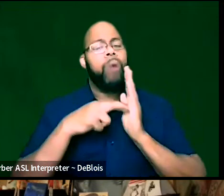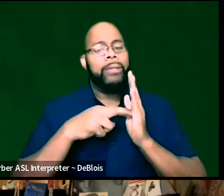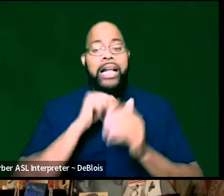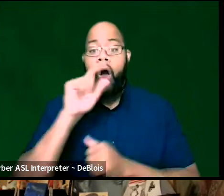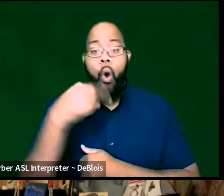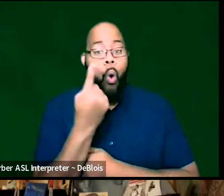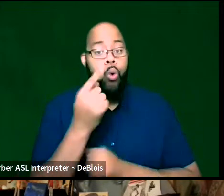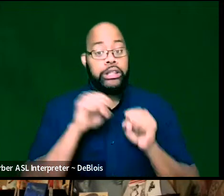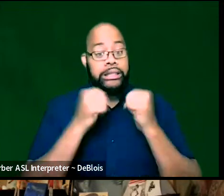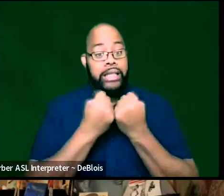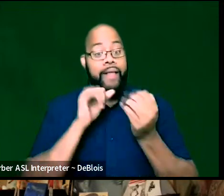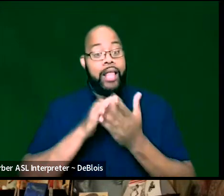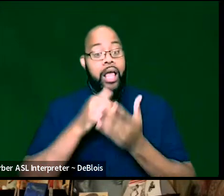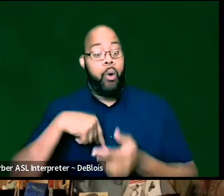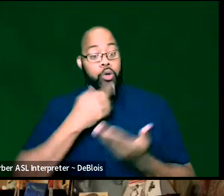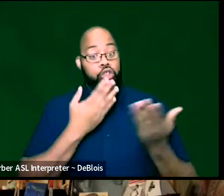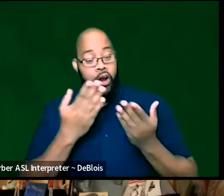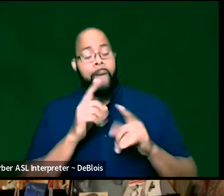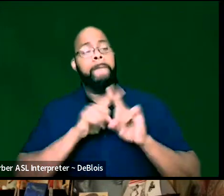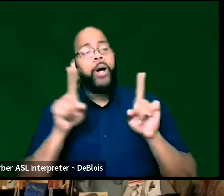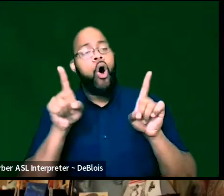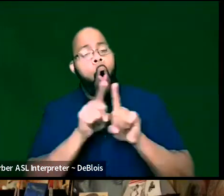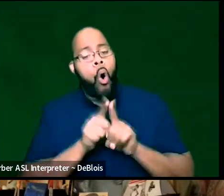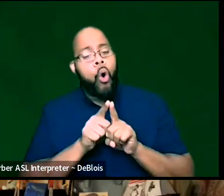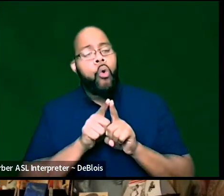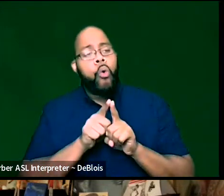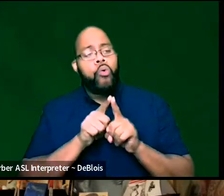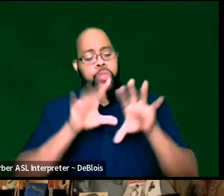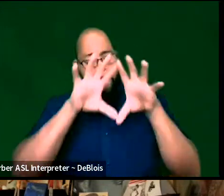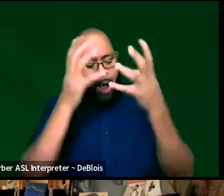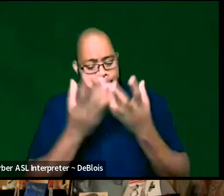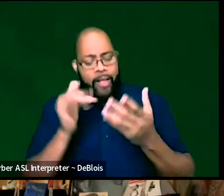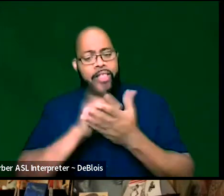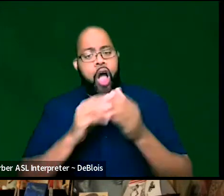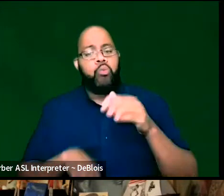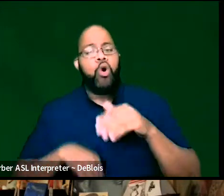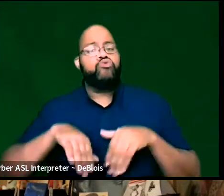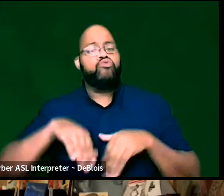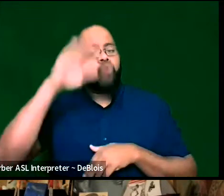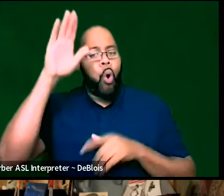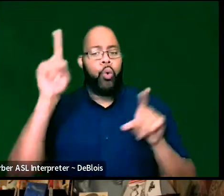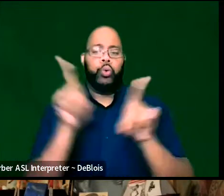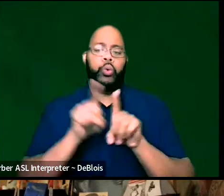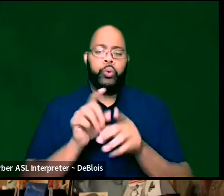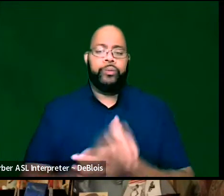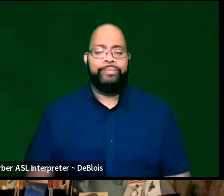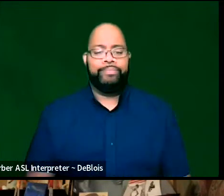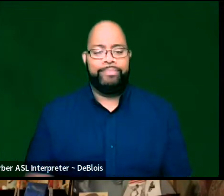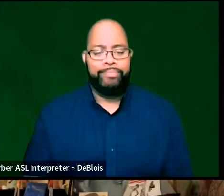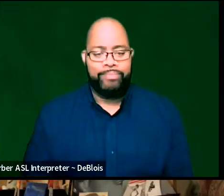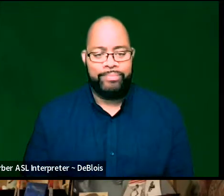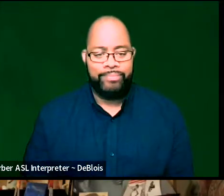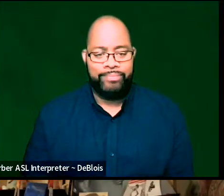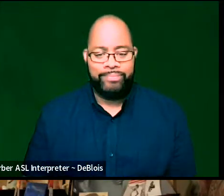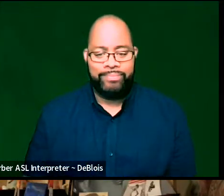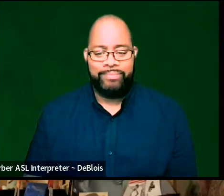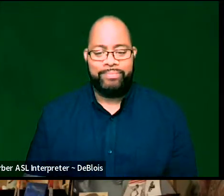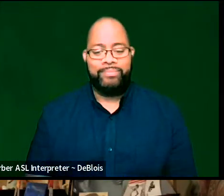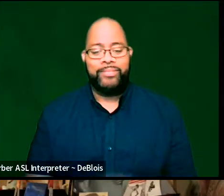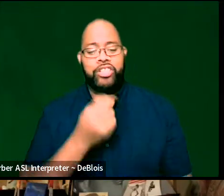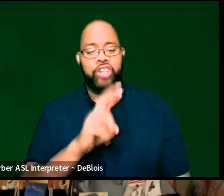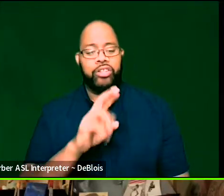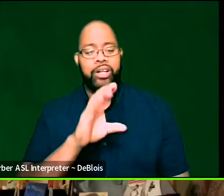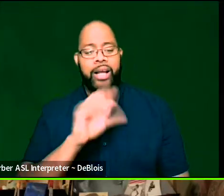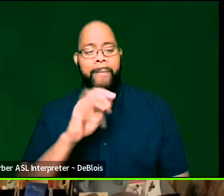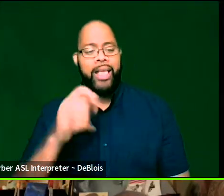only the societies that we serve, but also the populations that we're growing as well. Yes, yes, yes. Dr. Camille, I'd